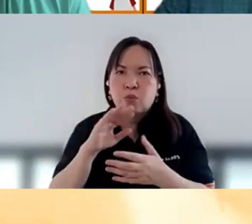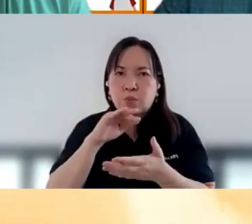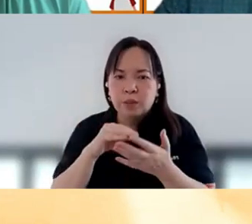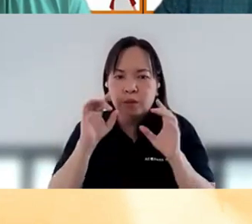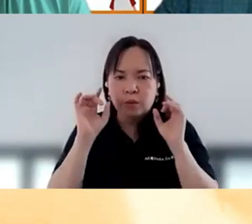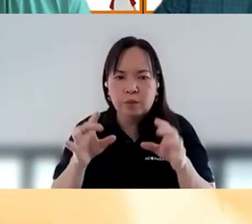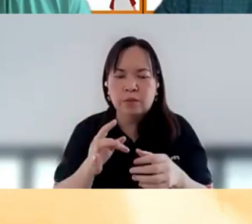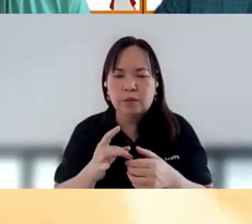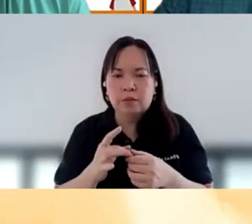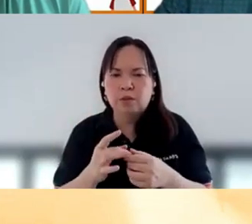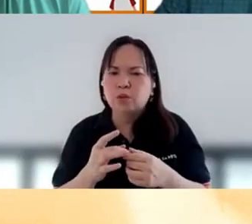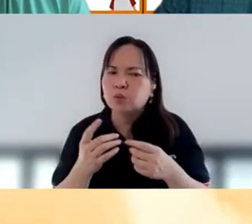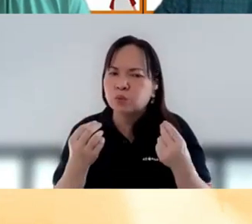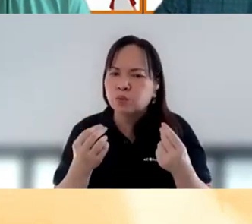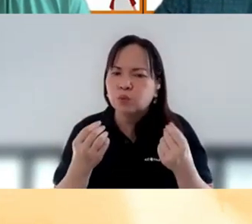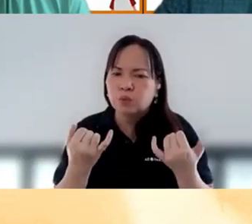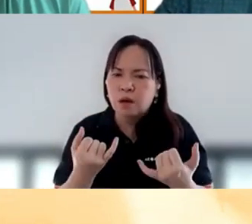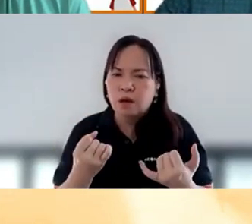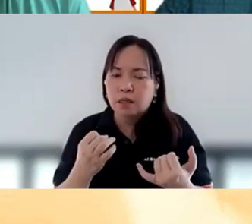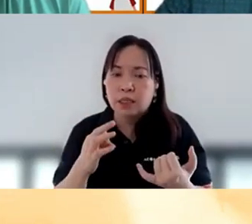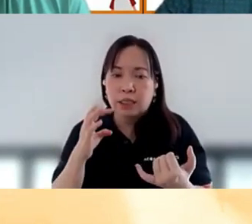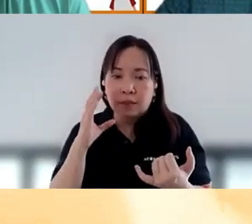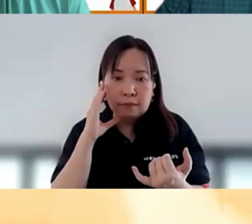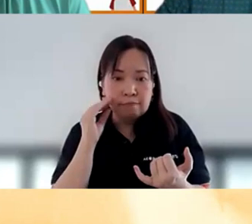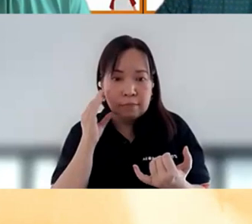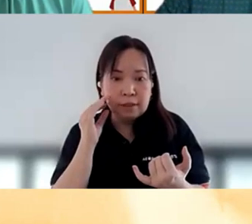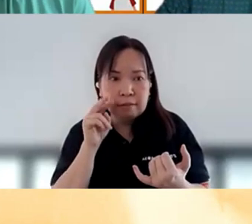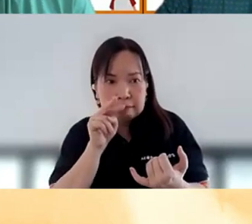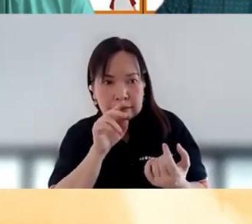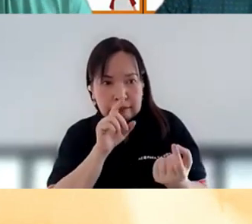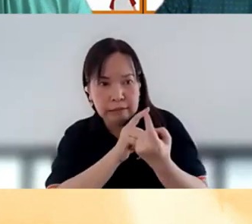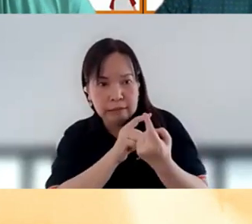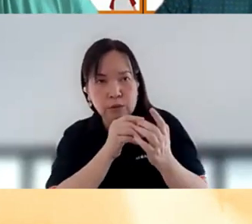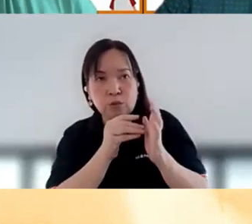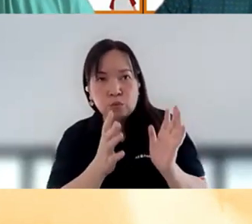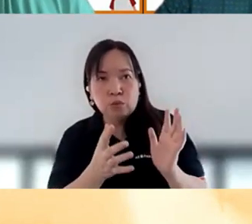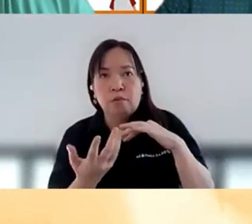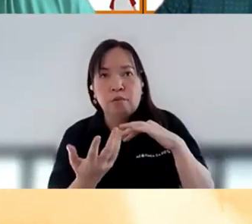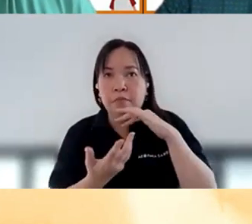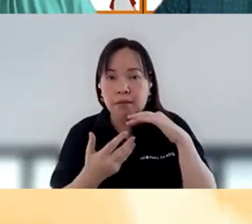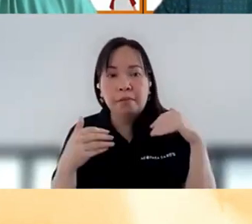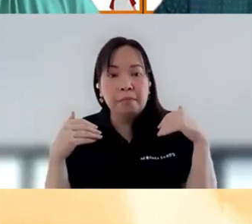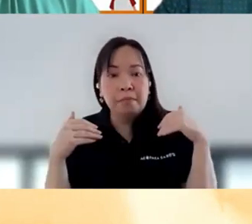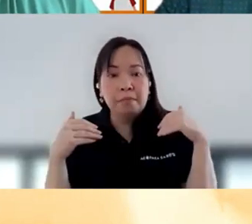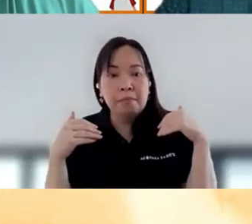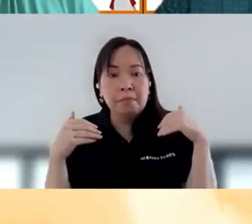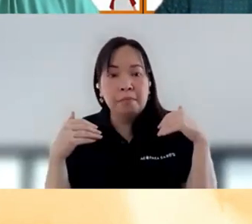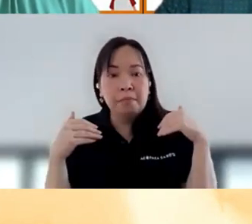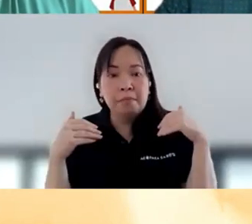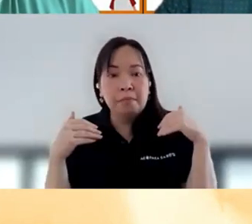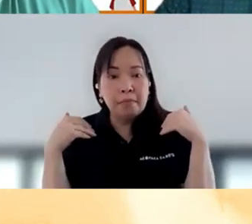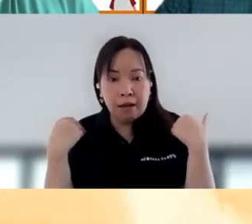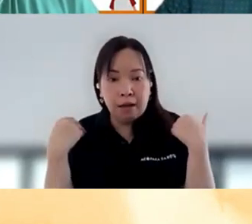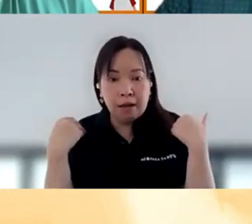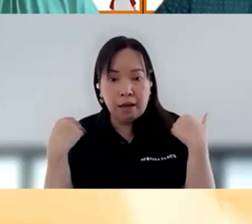can we do if we encounter a student or a patient or a young person na merong NSSI? We have to remember